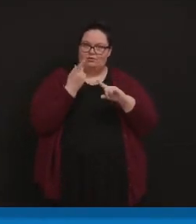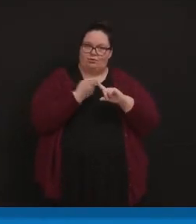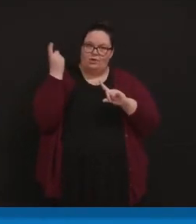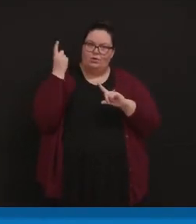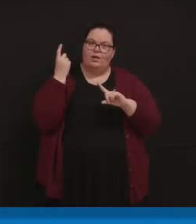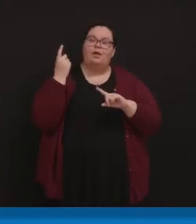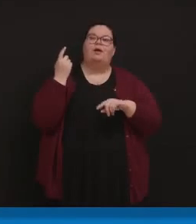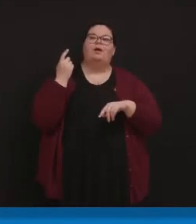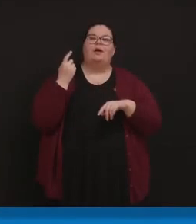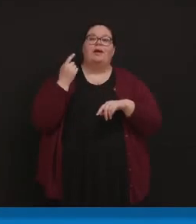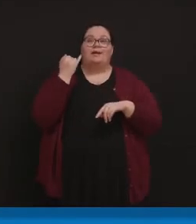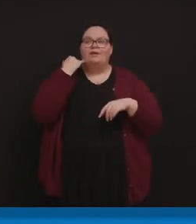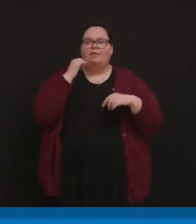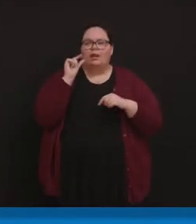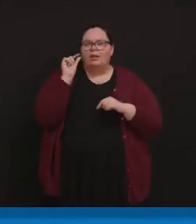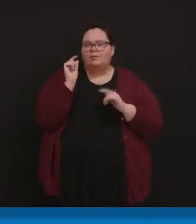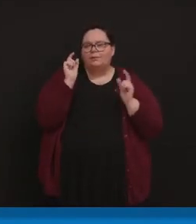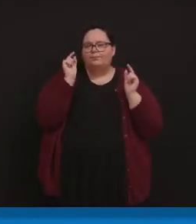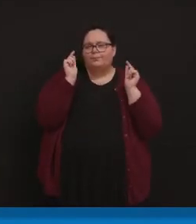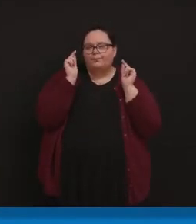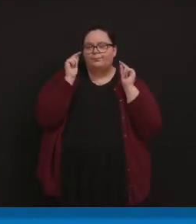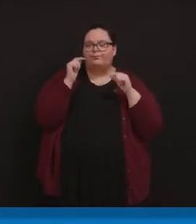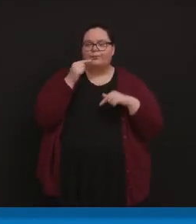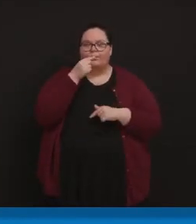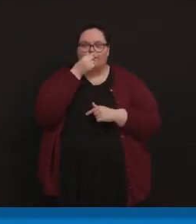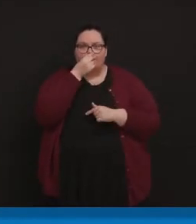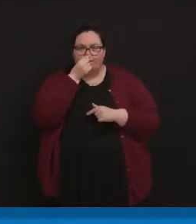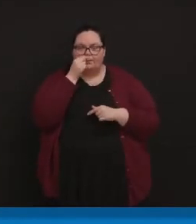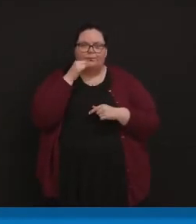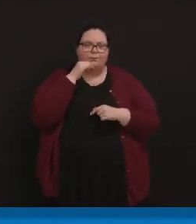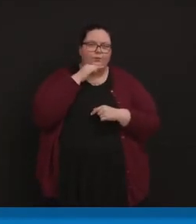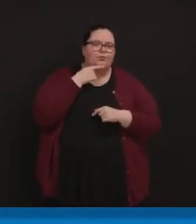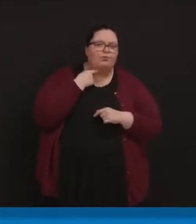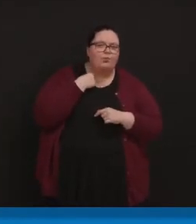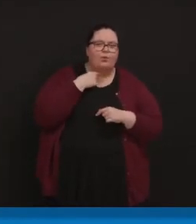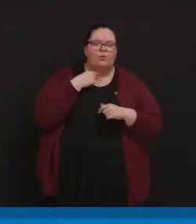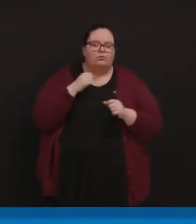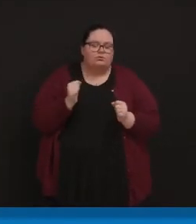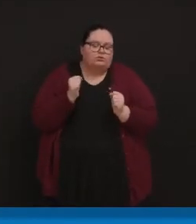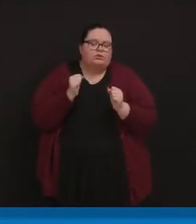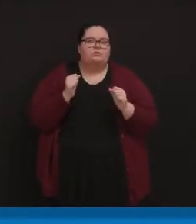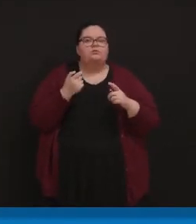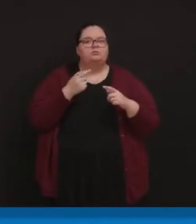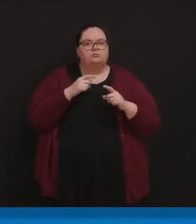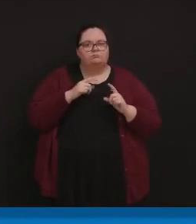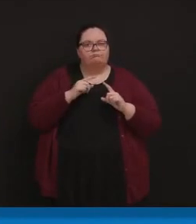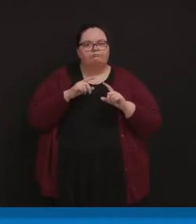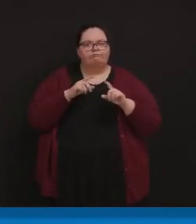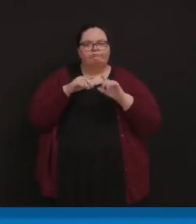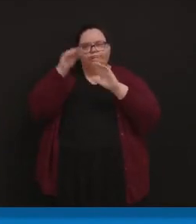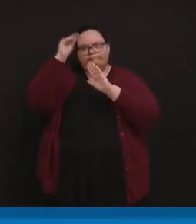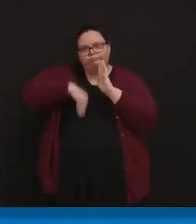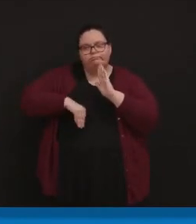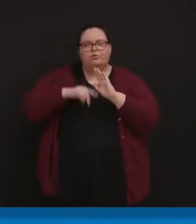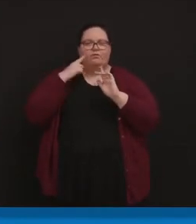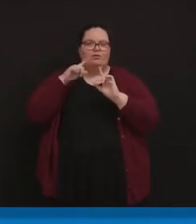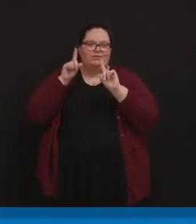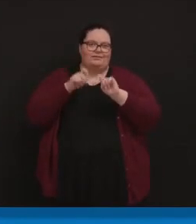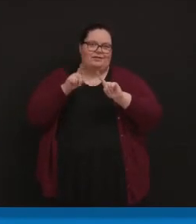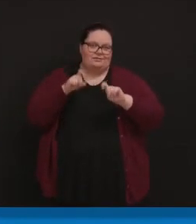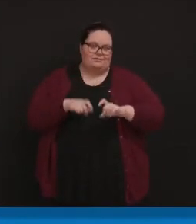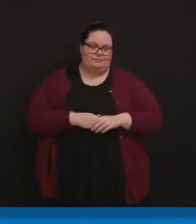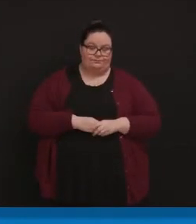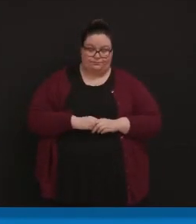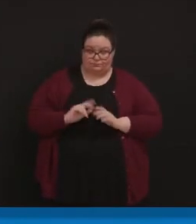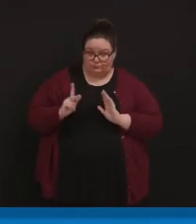away, get tested right away when they have any type of mild symptoms that could be COVID-19 related. Thank you, Dr. Mr. Waugh,